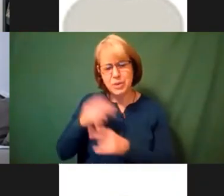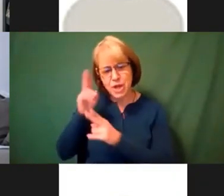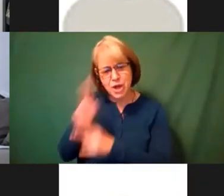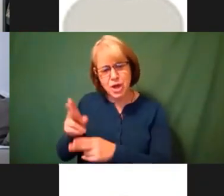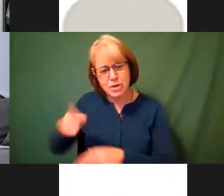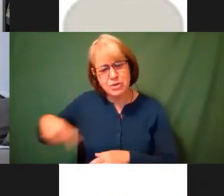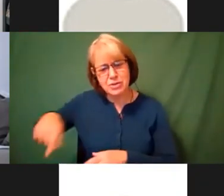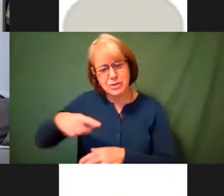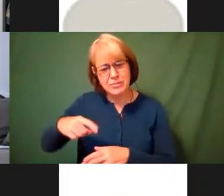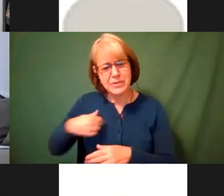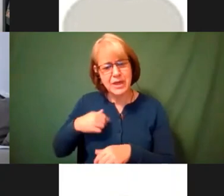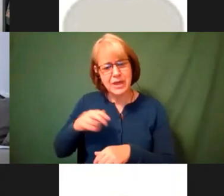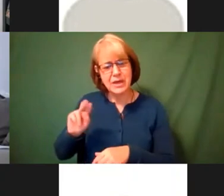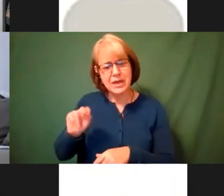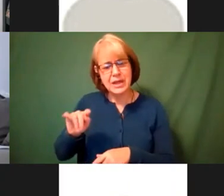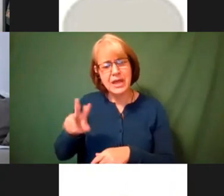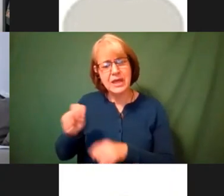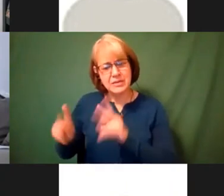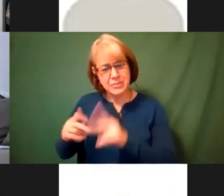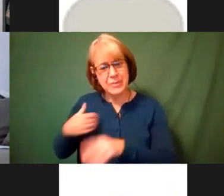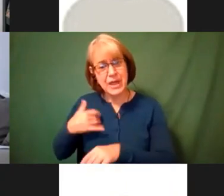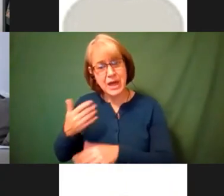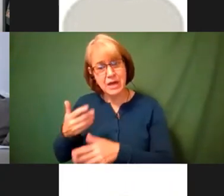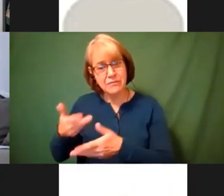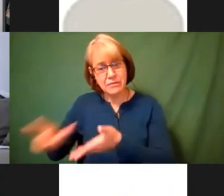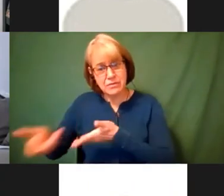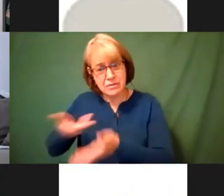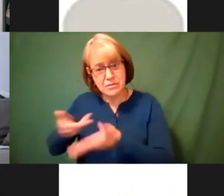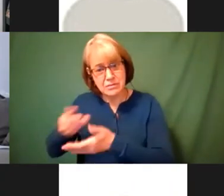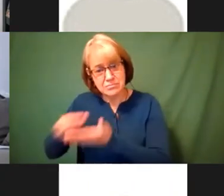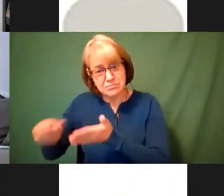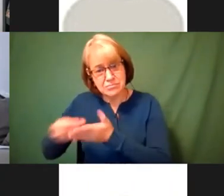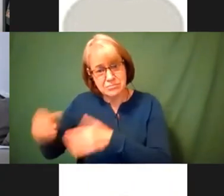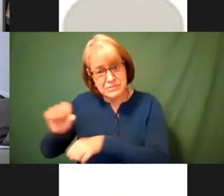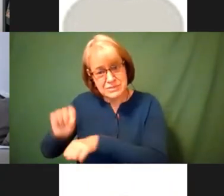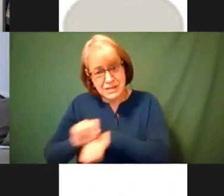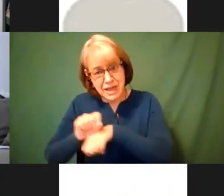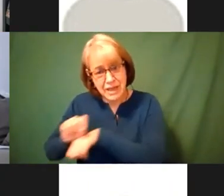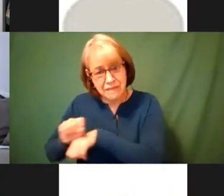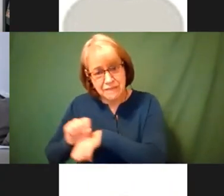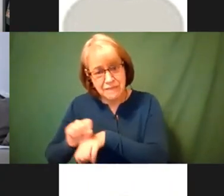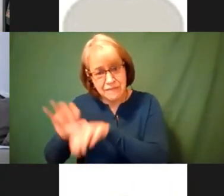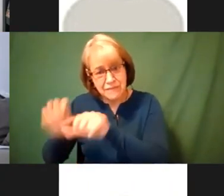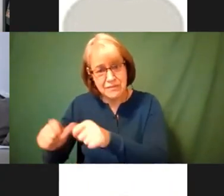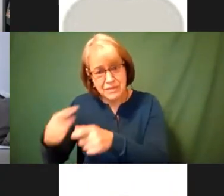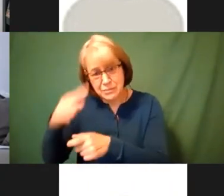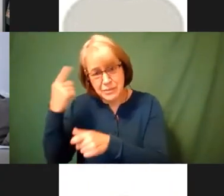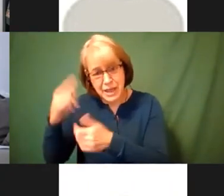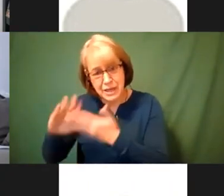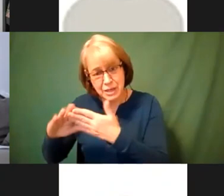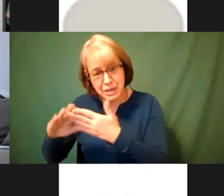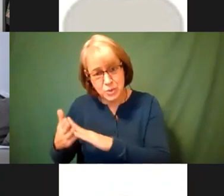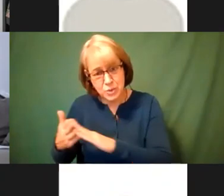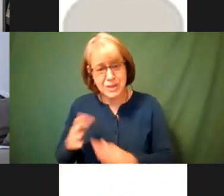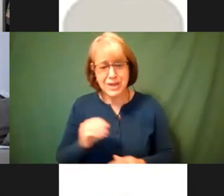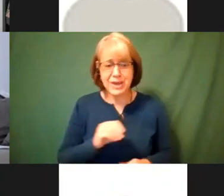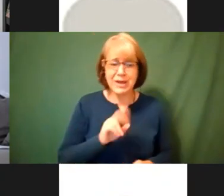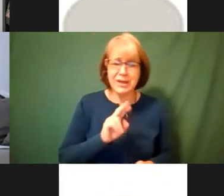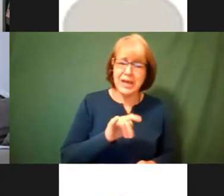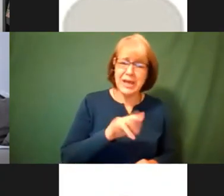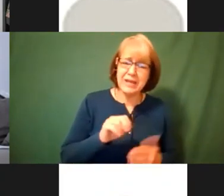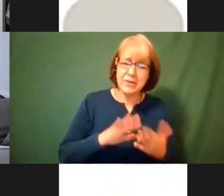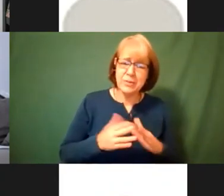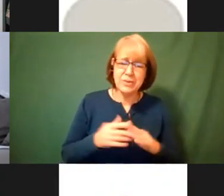slaves? How do we hold the fact, you know, that racism exists in the Black community and the Native community?